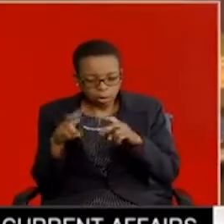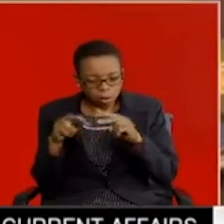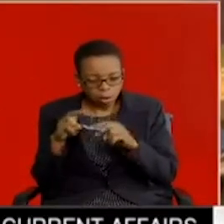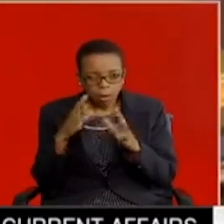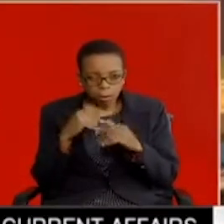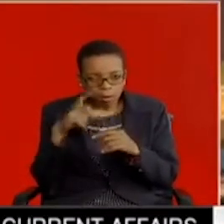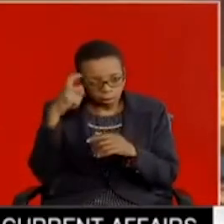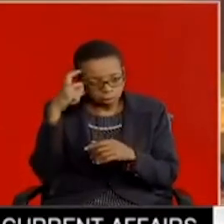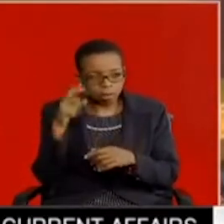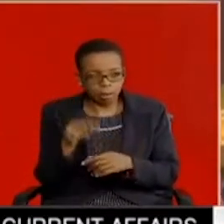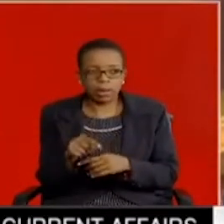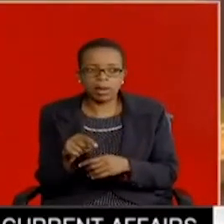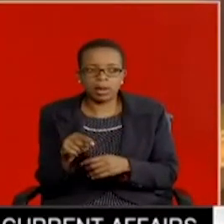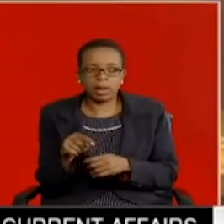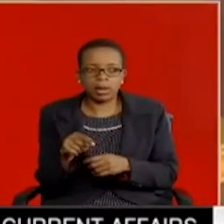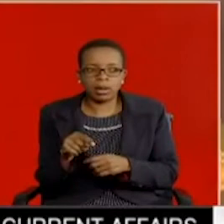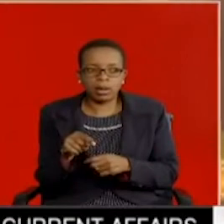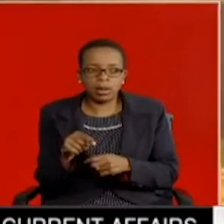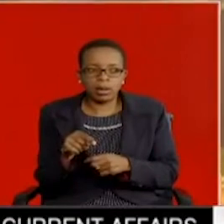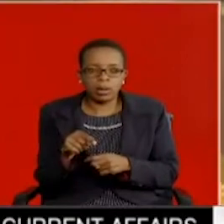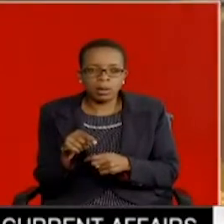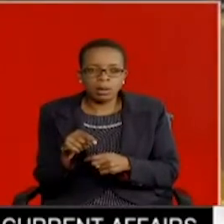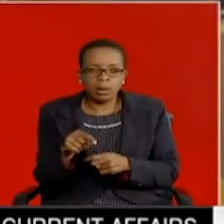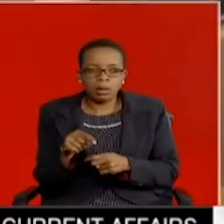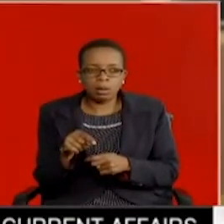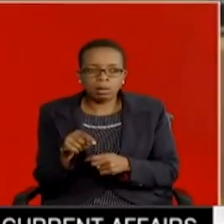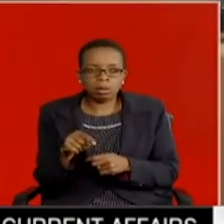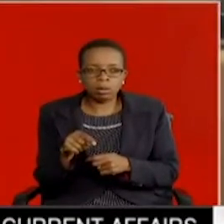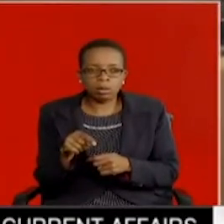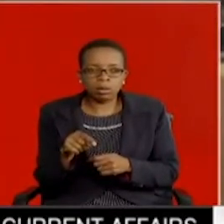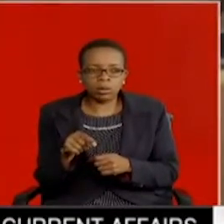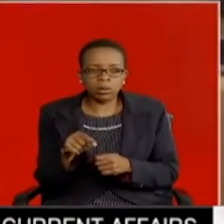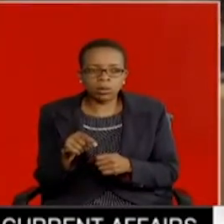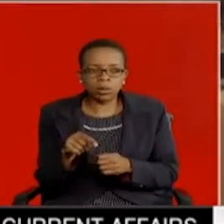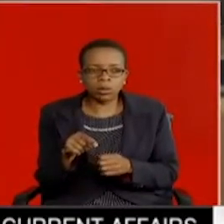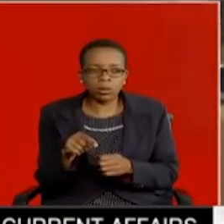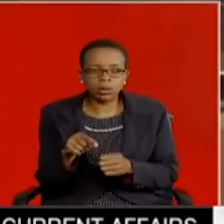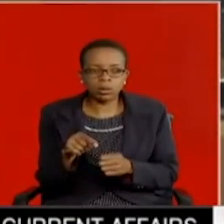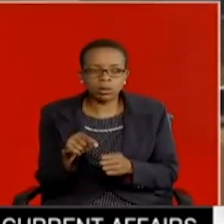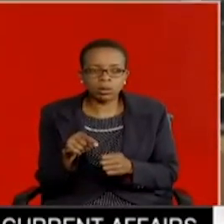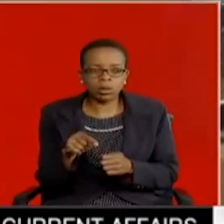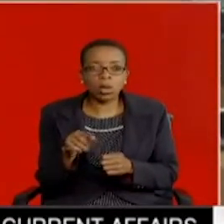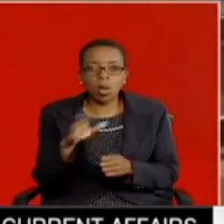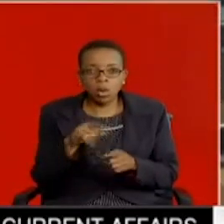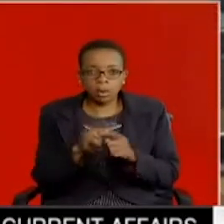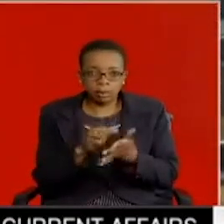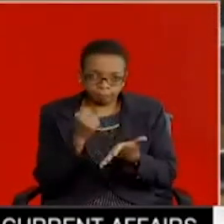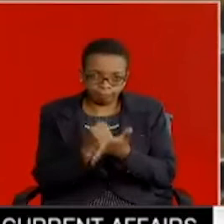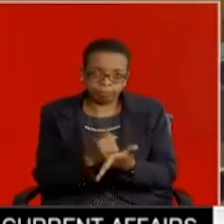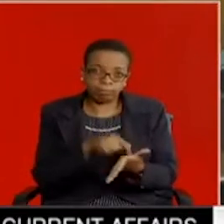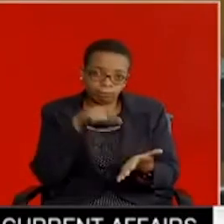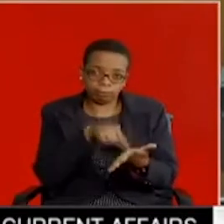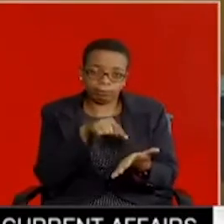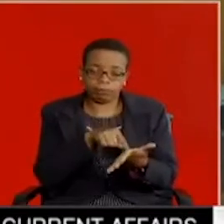our professionals, and our experts, we have registered them under